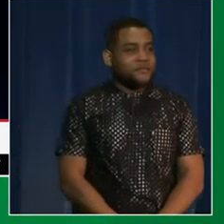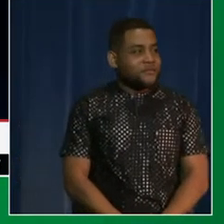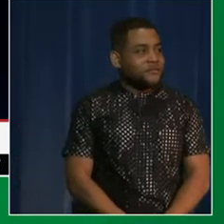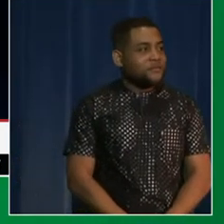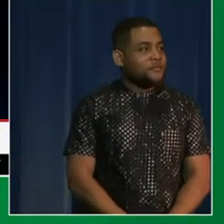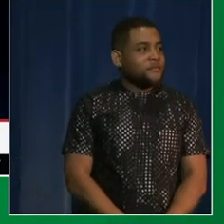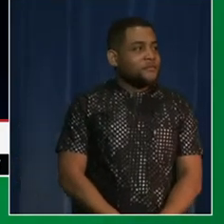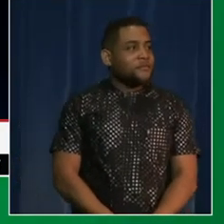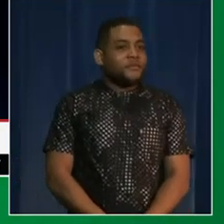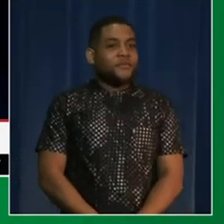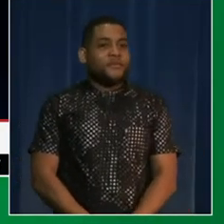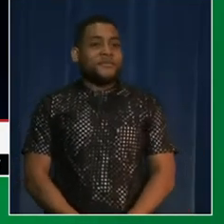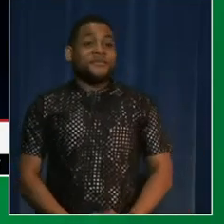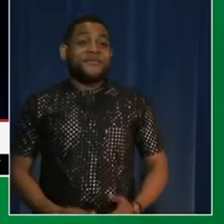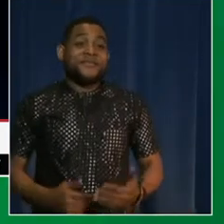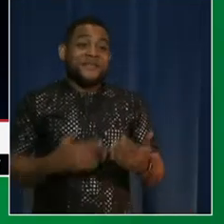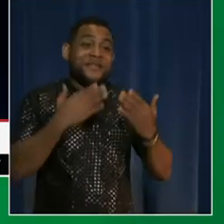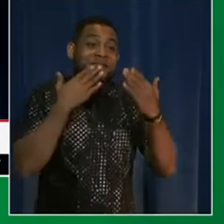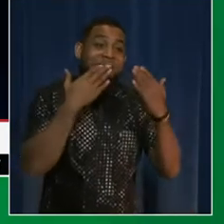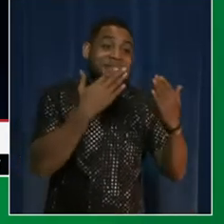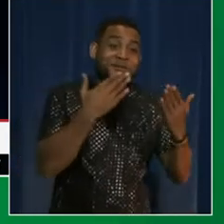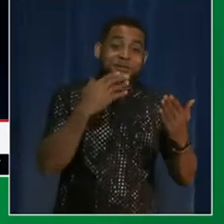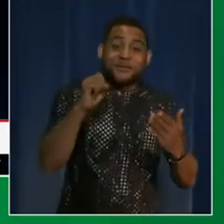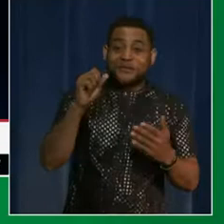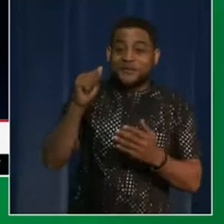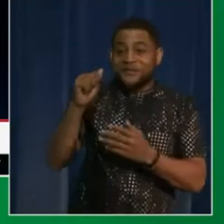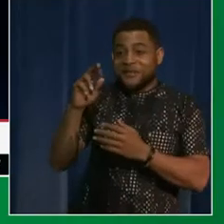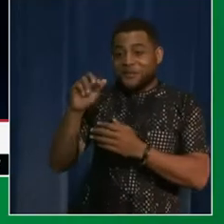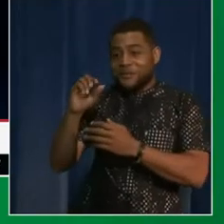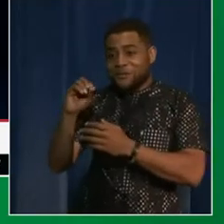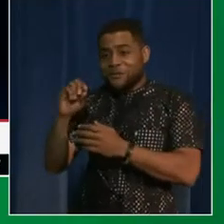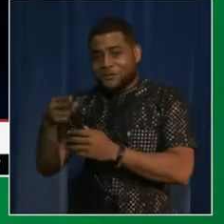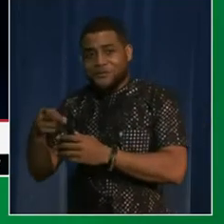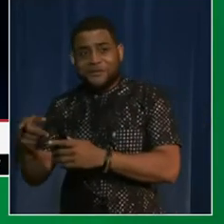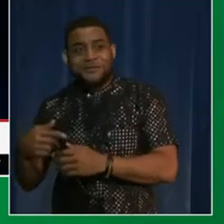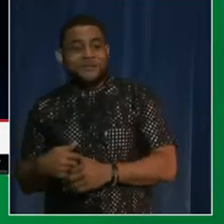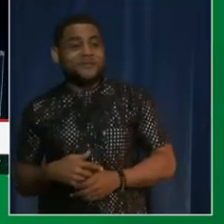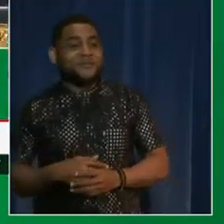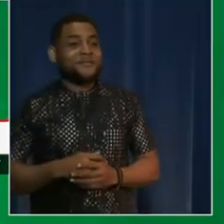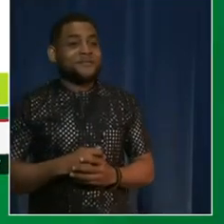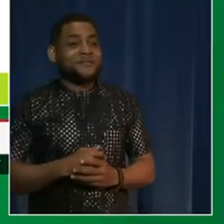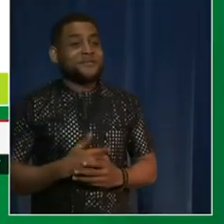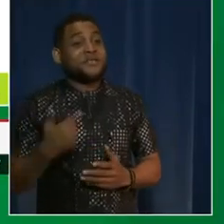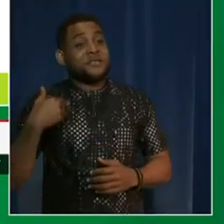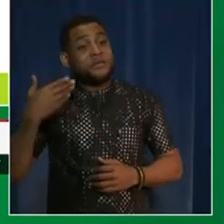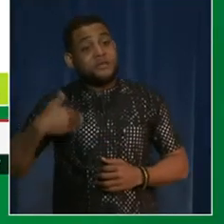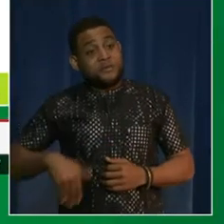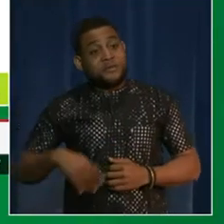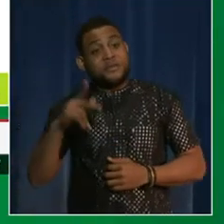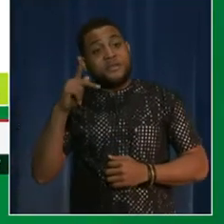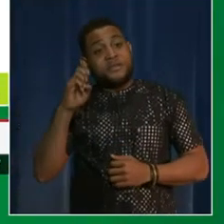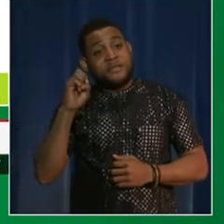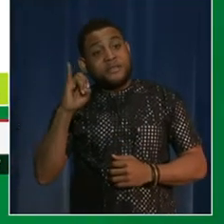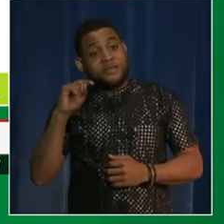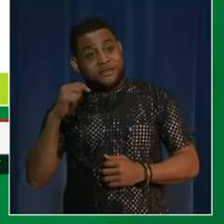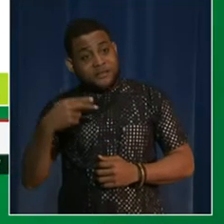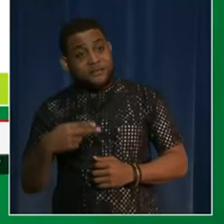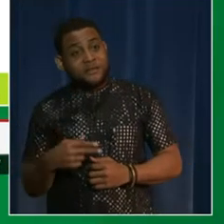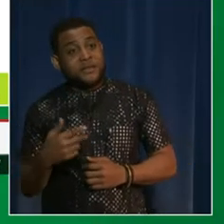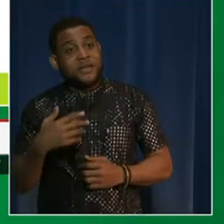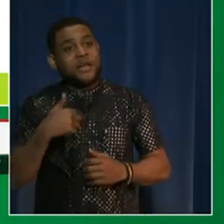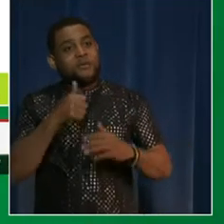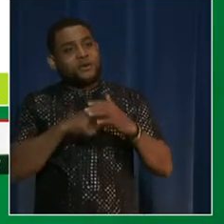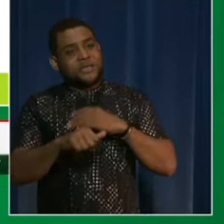Thank you, Sarosh, and good afternoon, everyone. Again, I'm Keith Anderson, the Director of the Department of General Services, and under Mayor